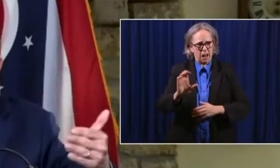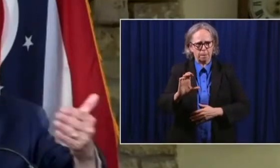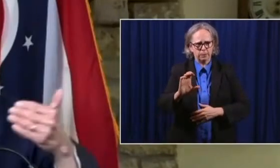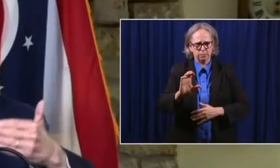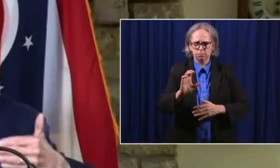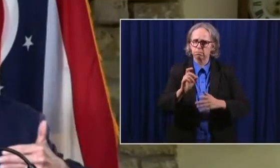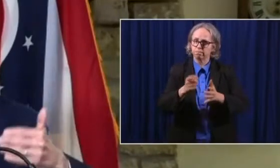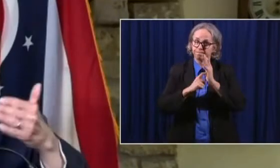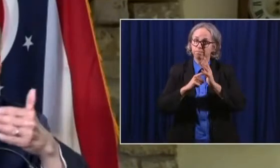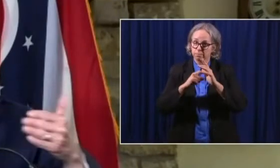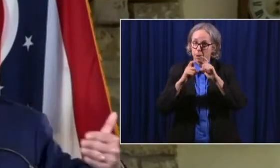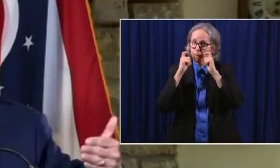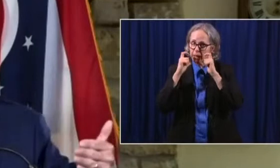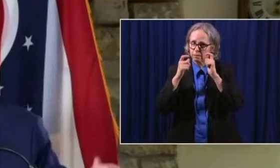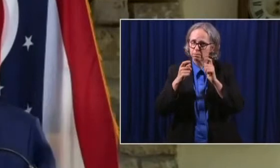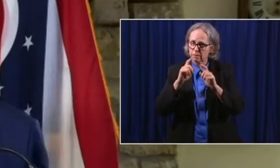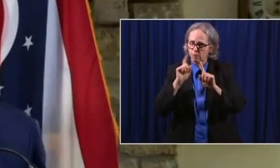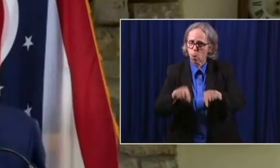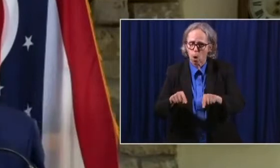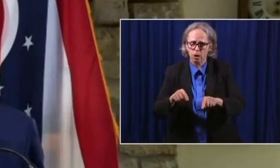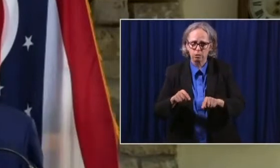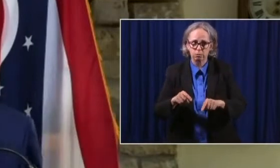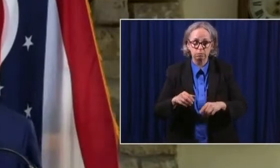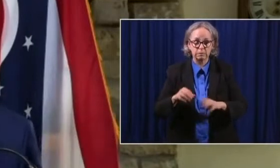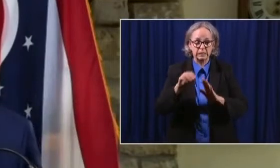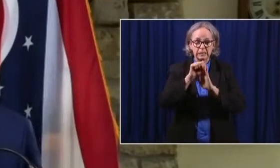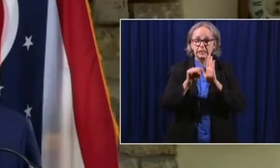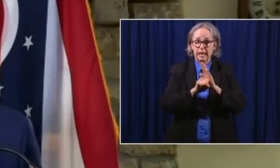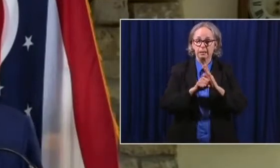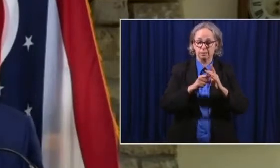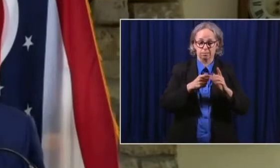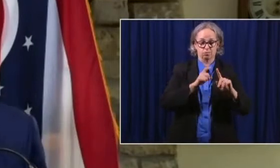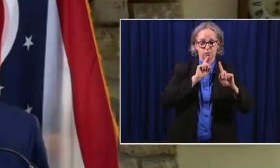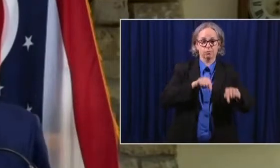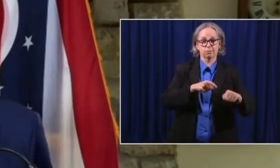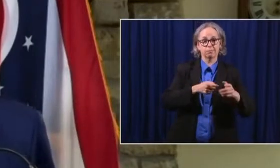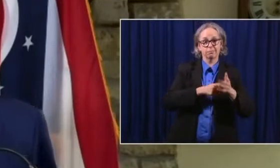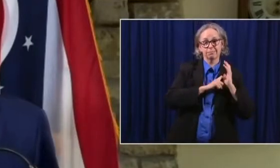mask order that covered the whole county and other red counties. That was really